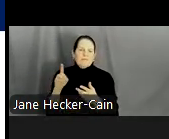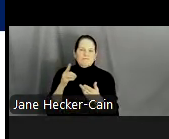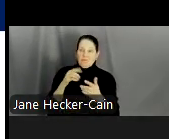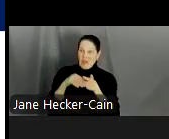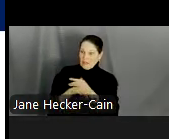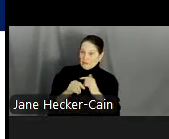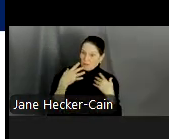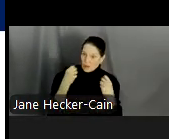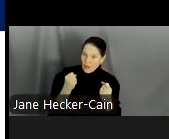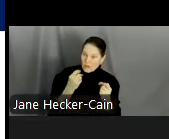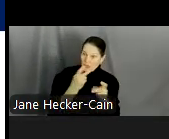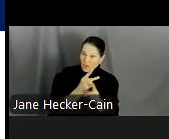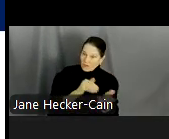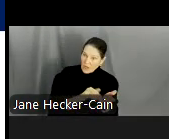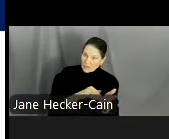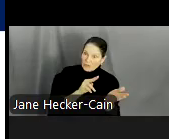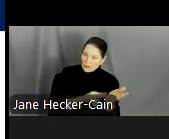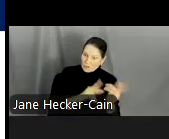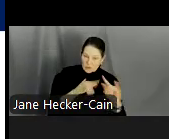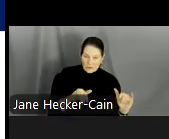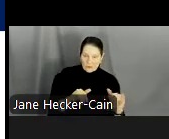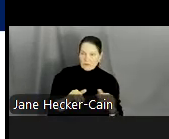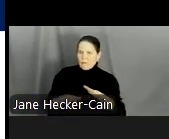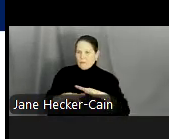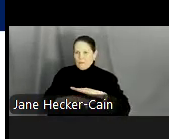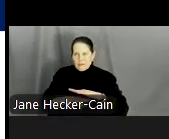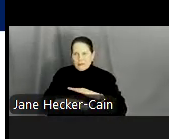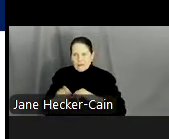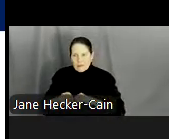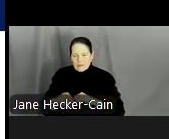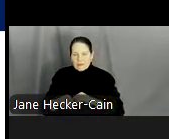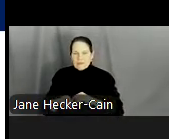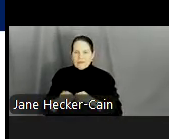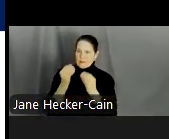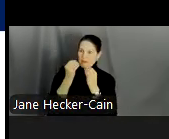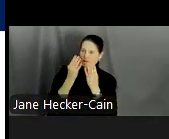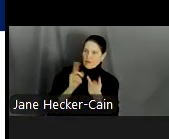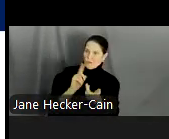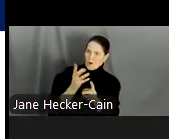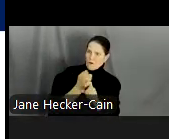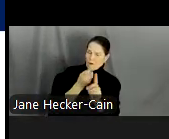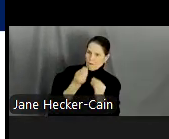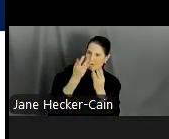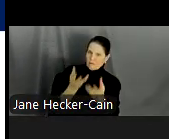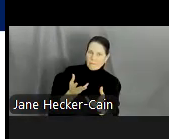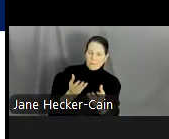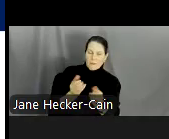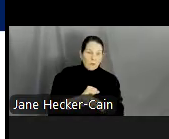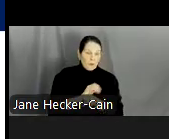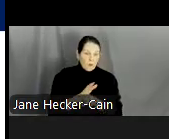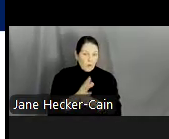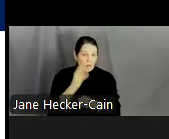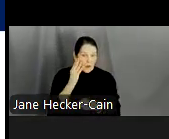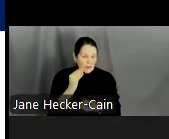healthcare, basic needs, education, information sources, COVID-19